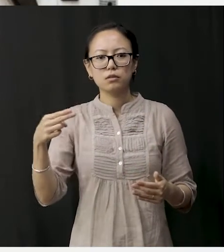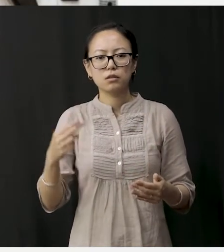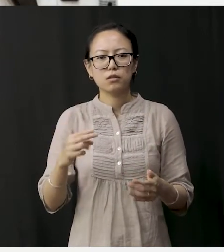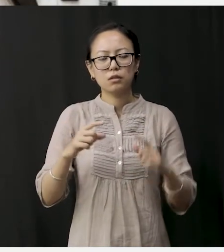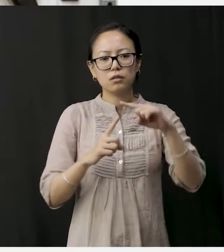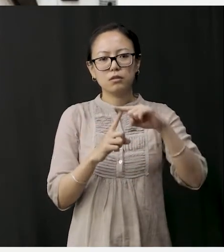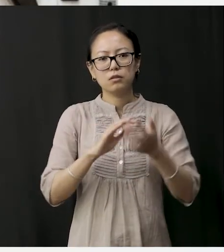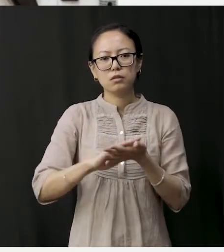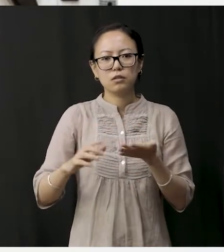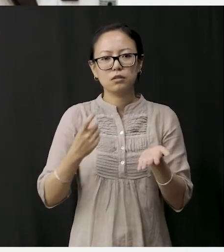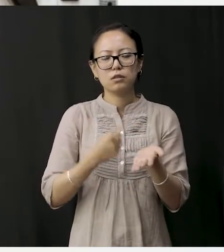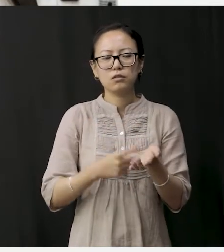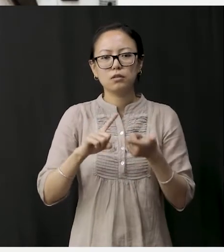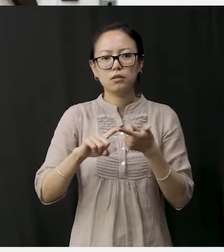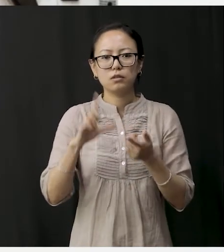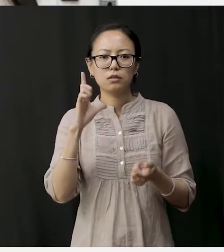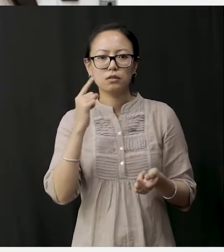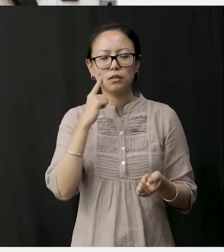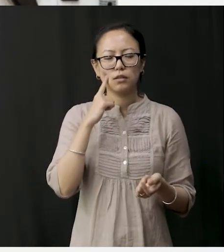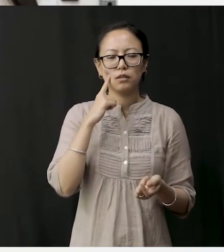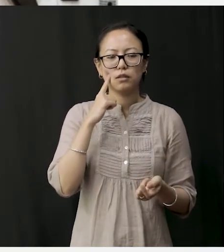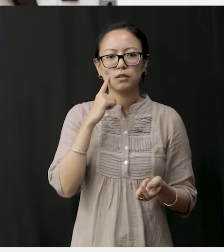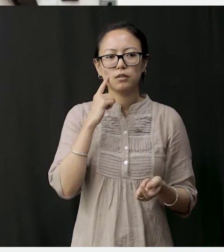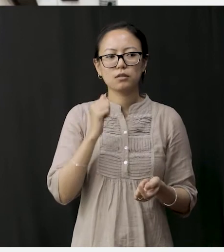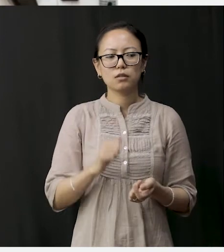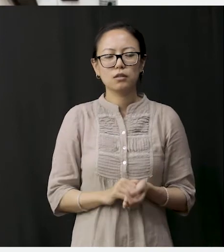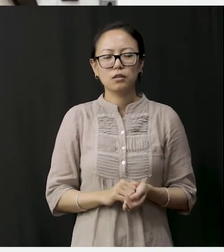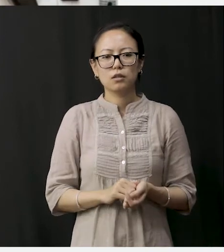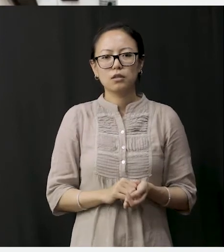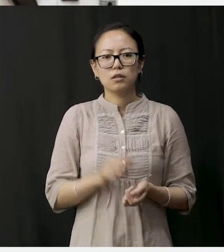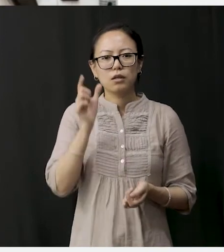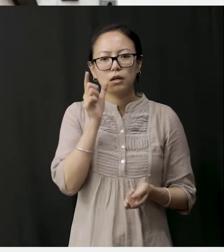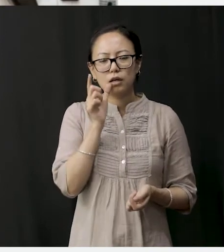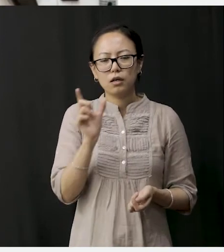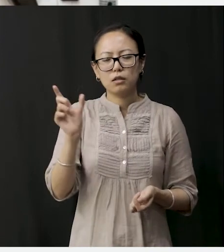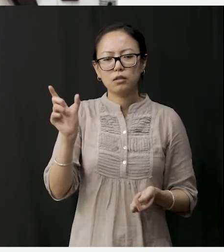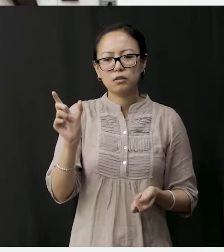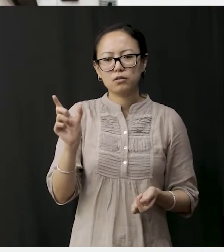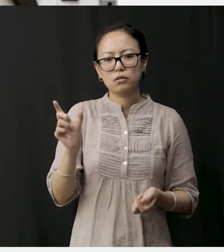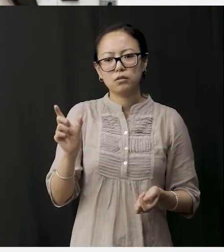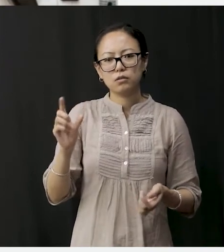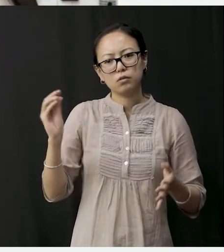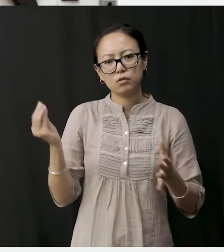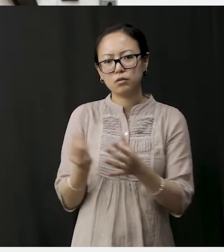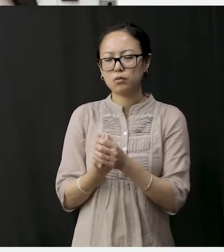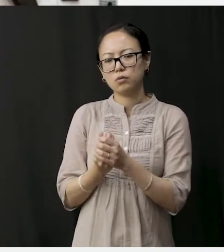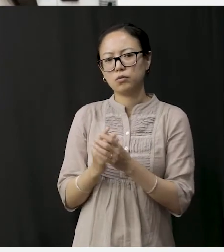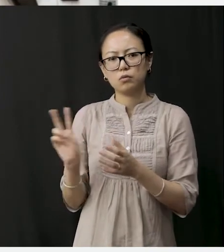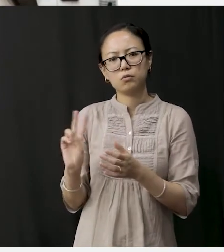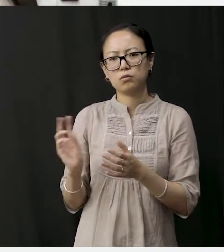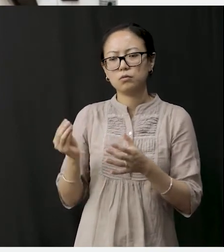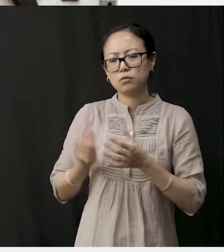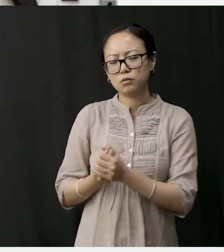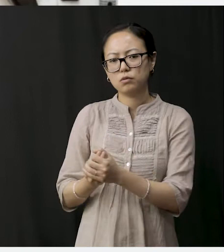12 p.m. Now his uncle THRELI, he took him to a barber and he cut his